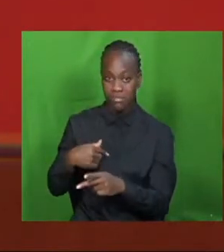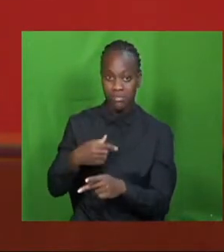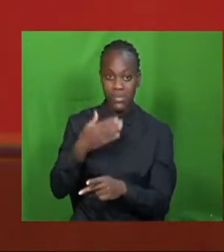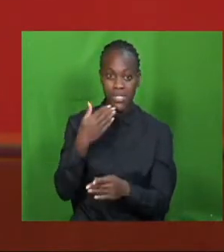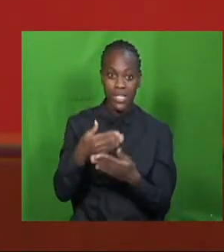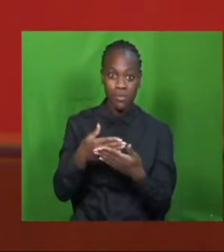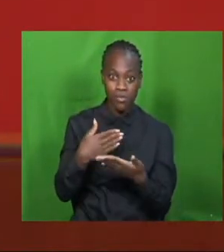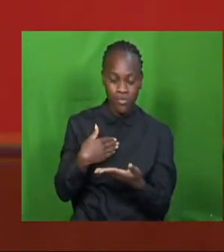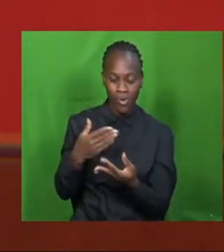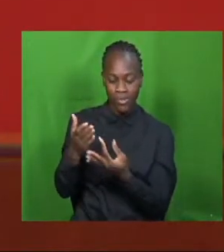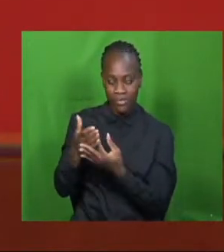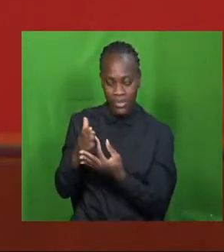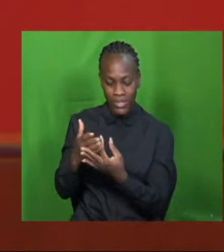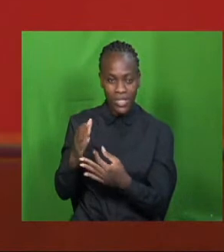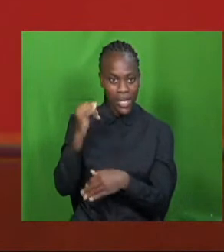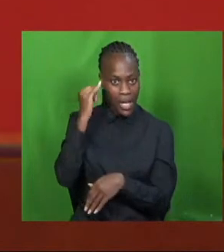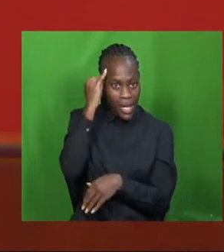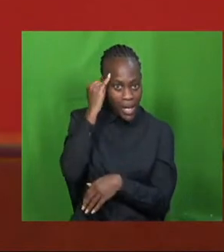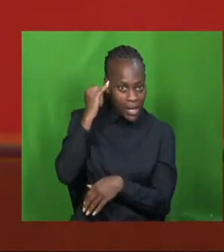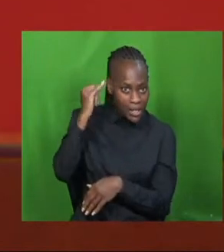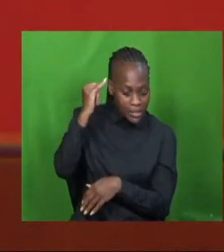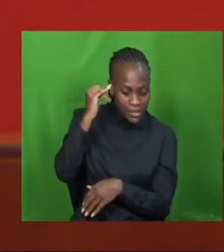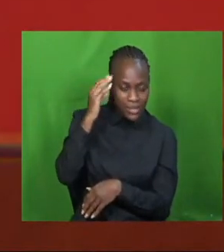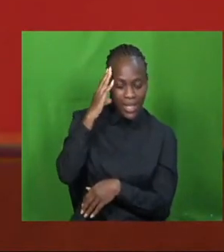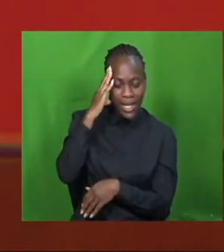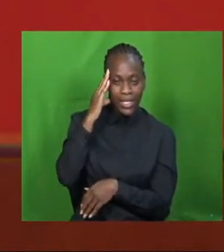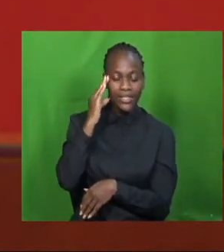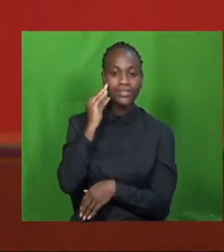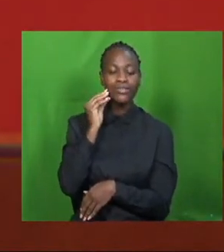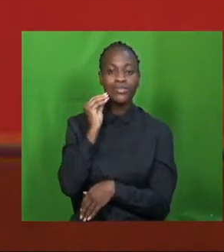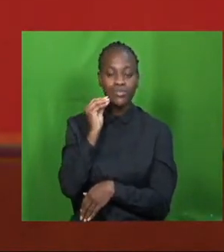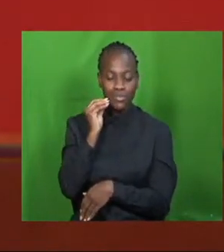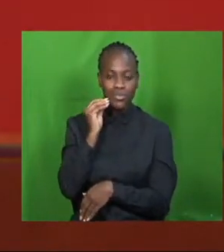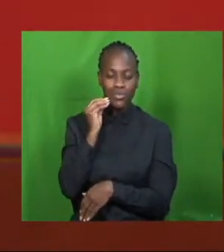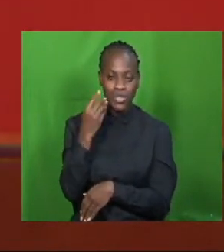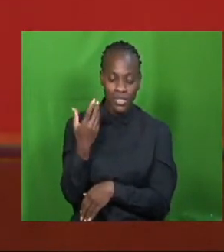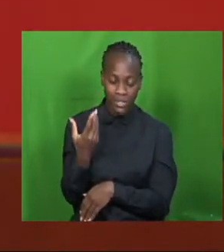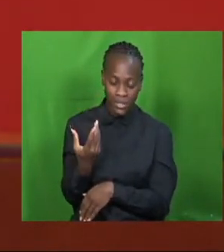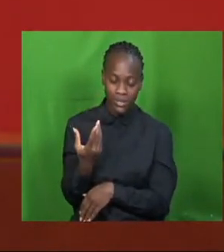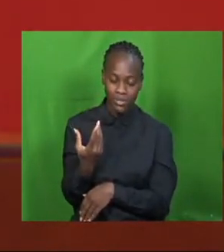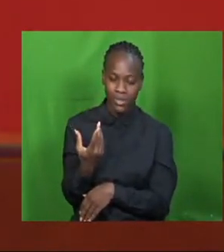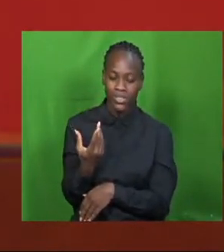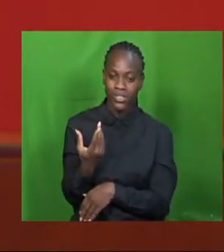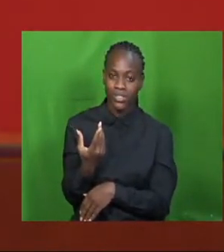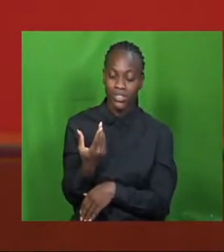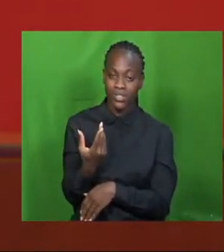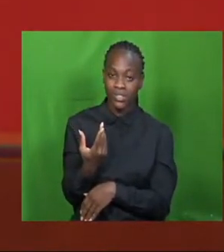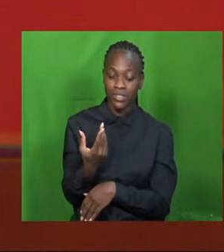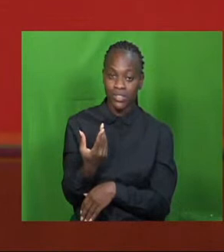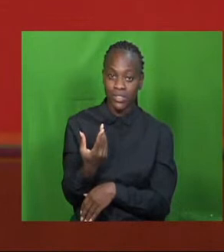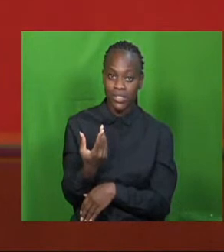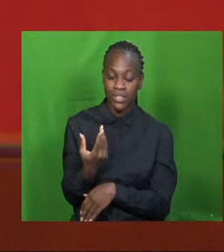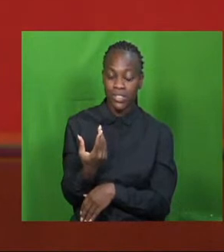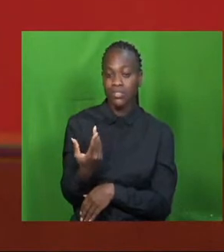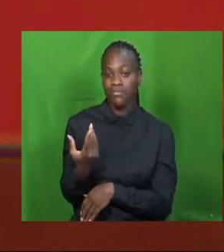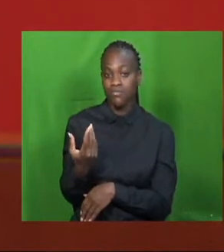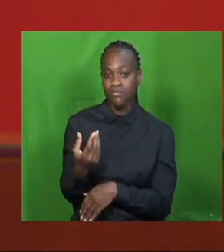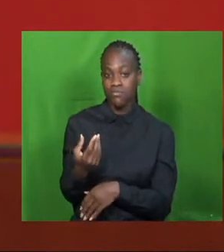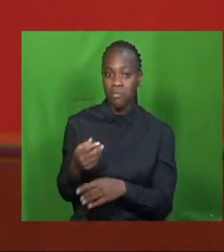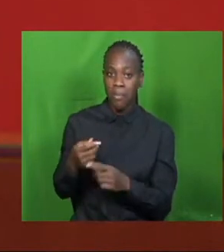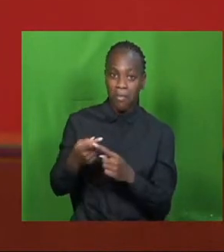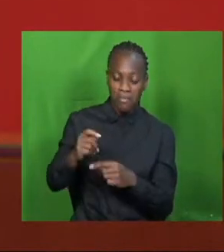the COVID-19 money has been utilized to the benefit of the people. So both will